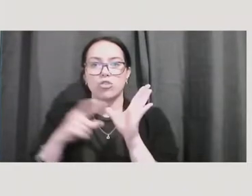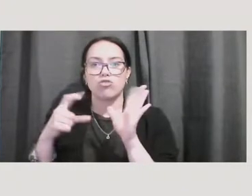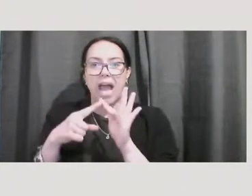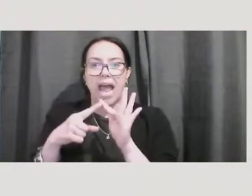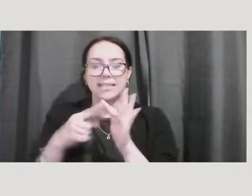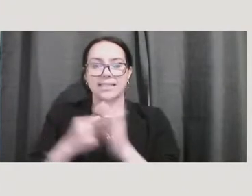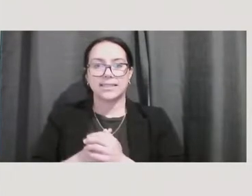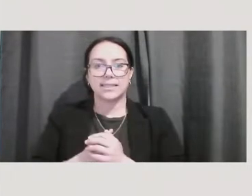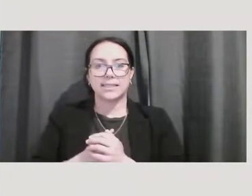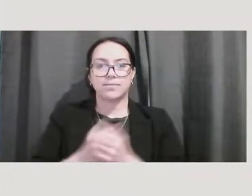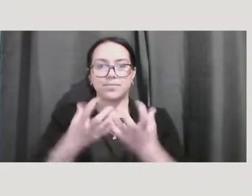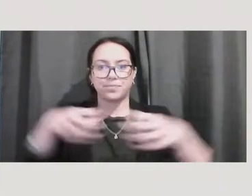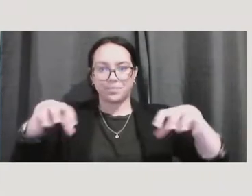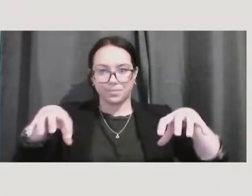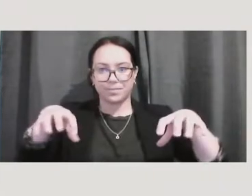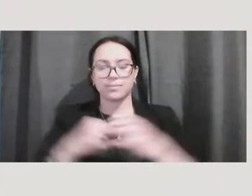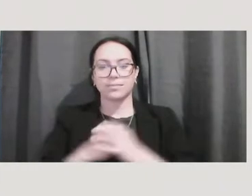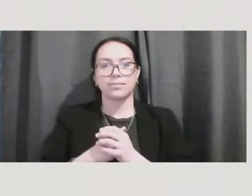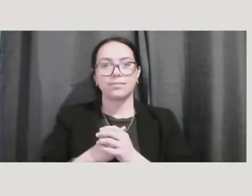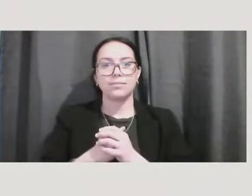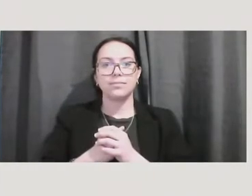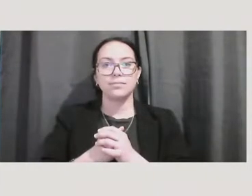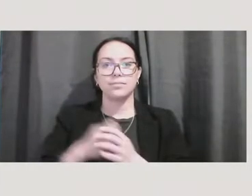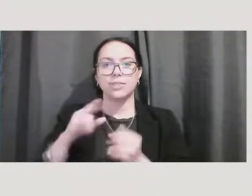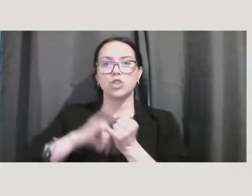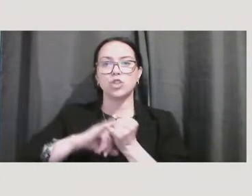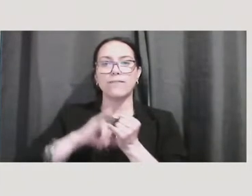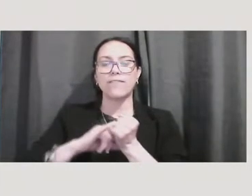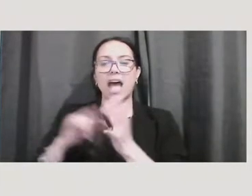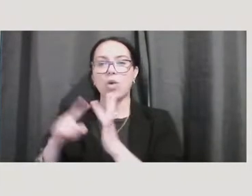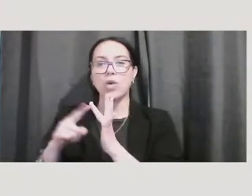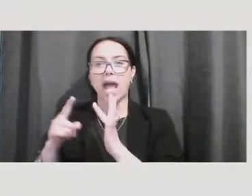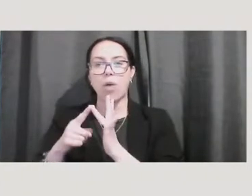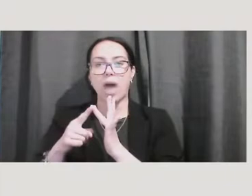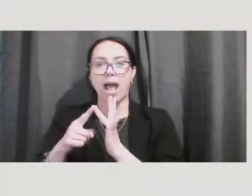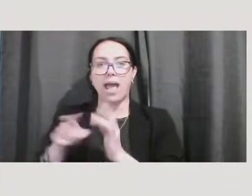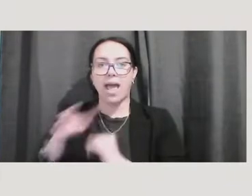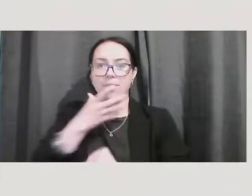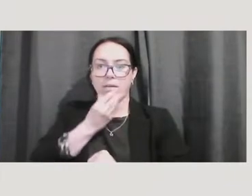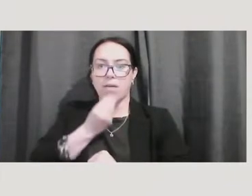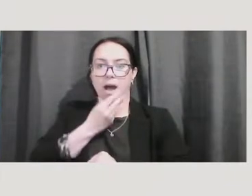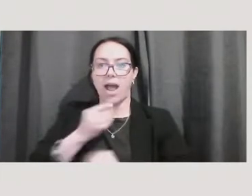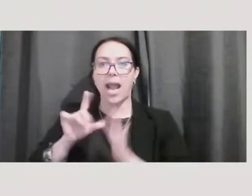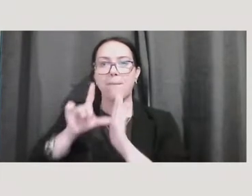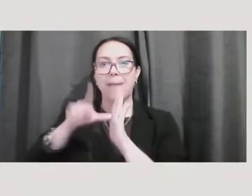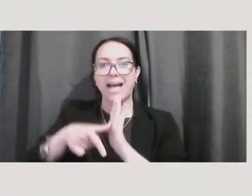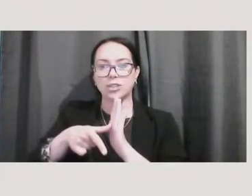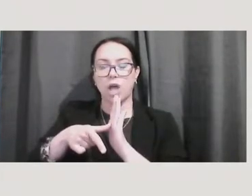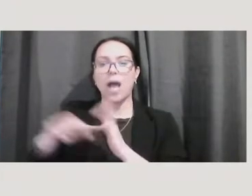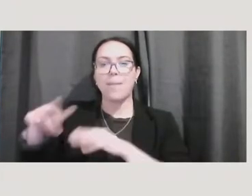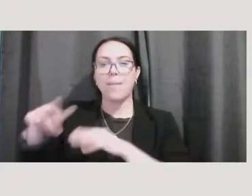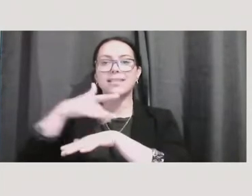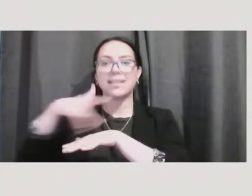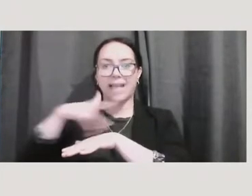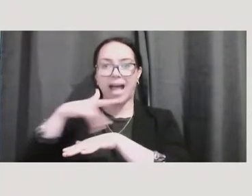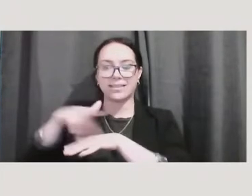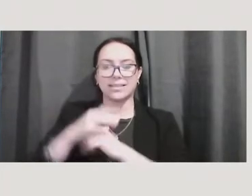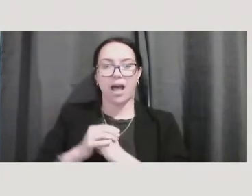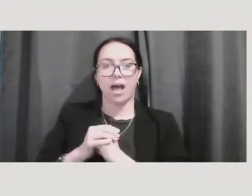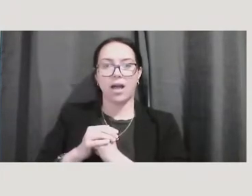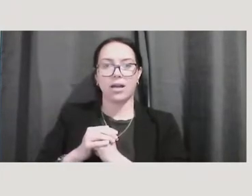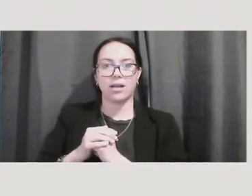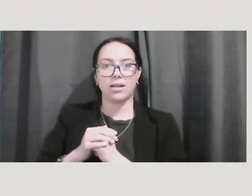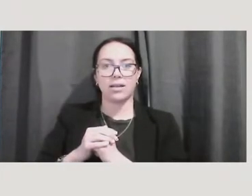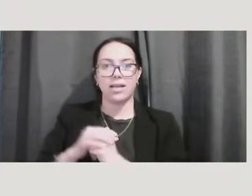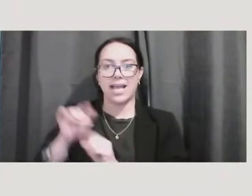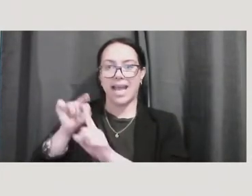Joseph anari had just been employed part-time as a dance advisor of Dance and his version